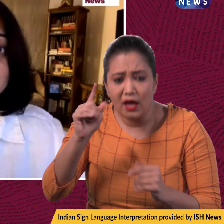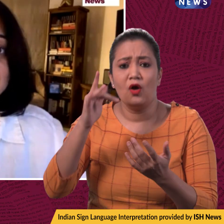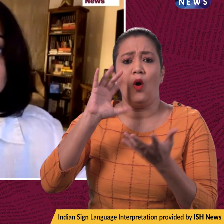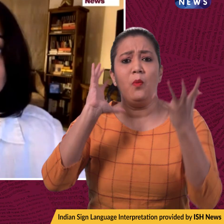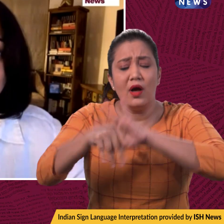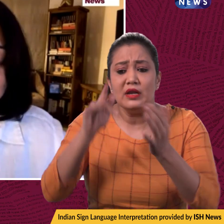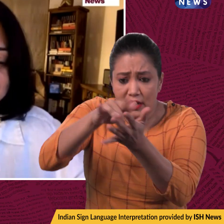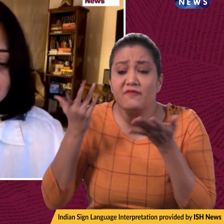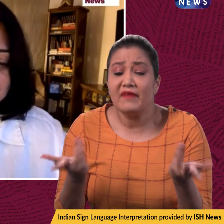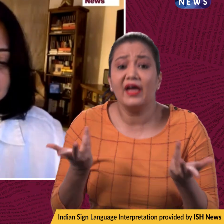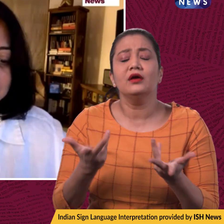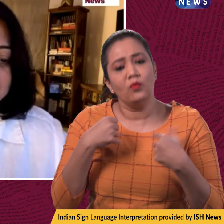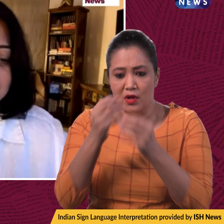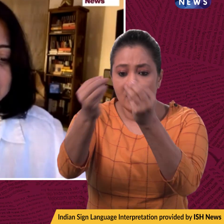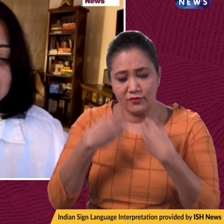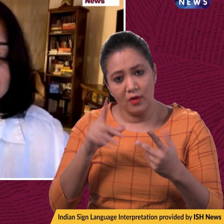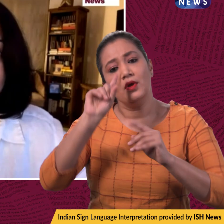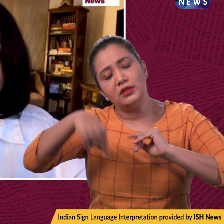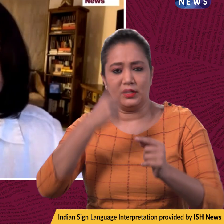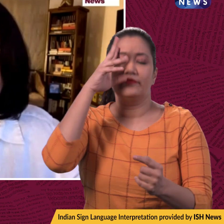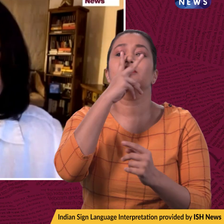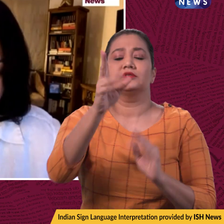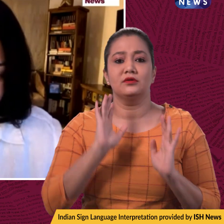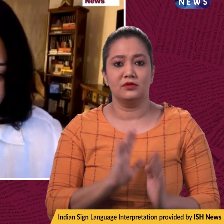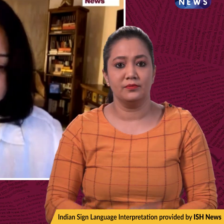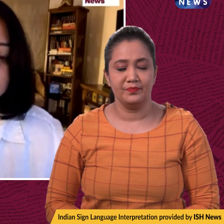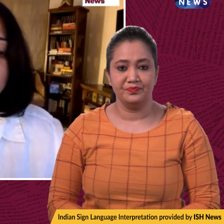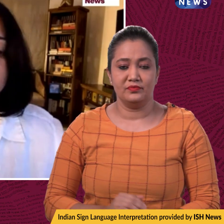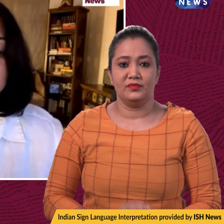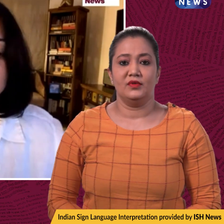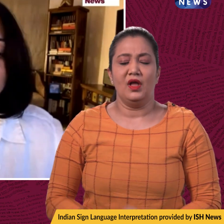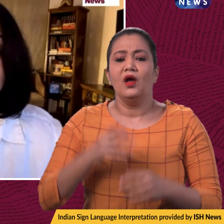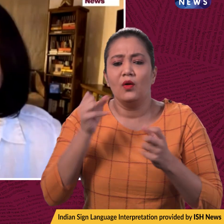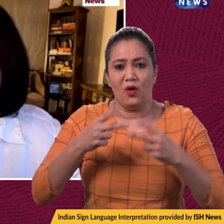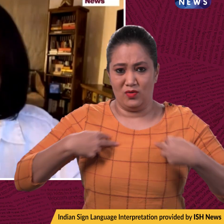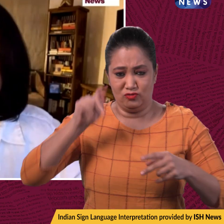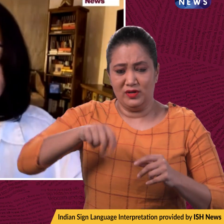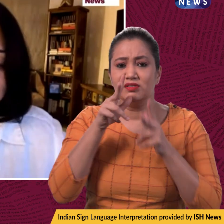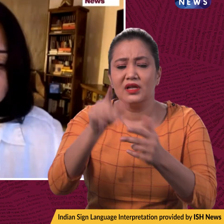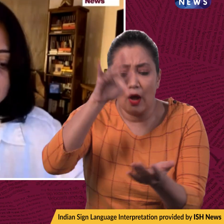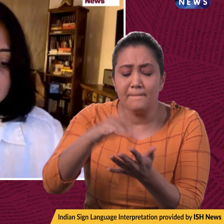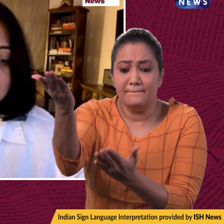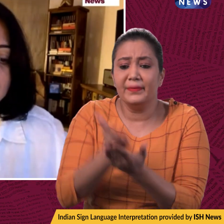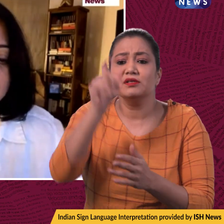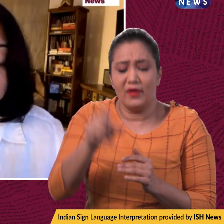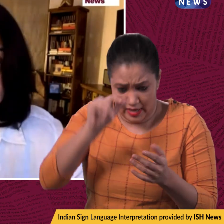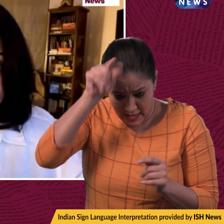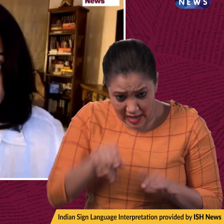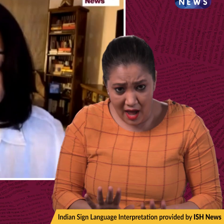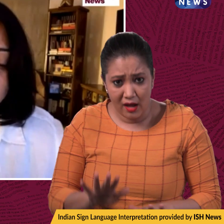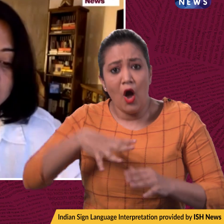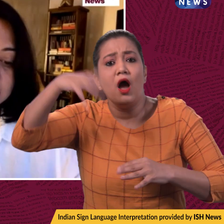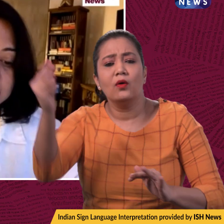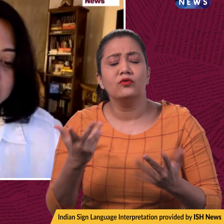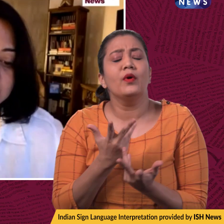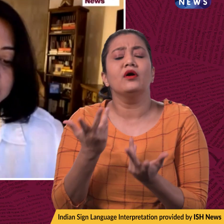the world he happens to be in right now. Justice S.K. Kaul said, and I quote, "Which part of the world is the petitioner in? Are you in the